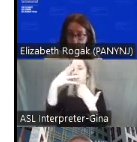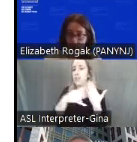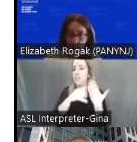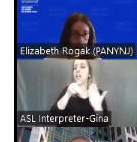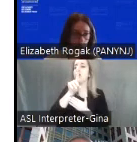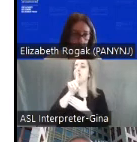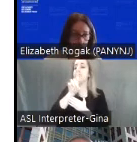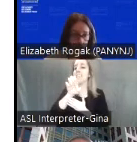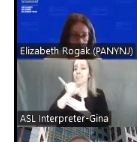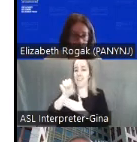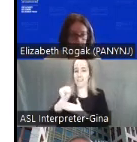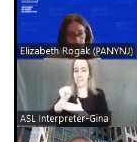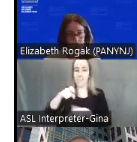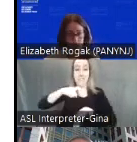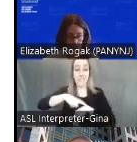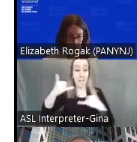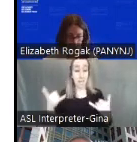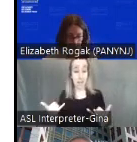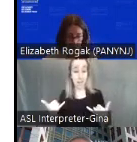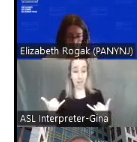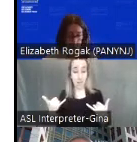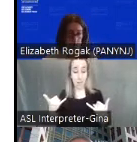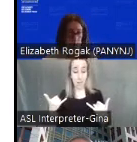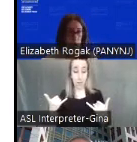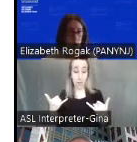time is now